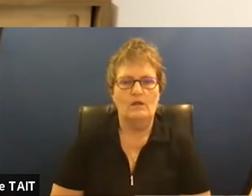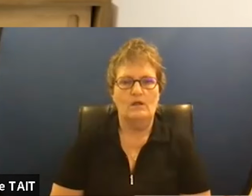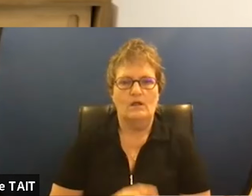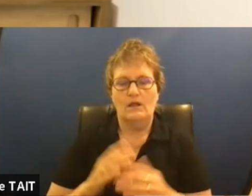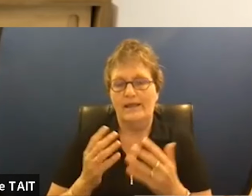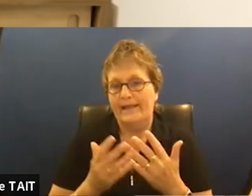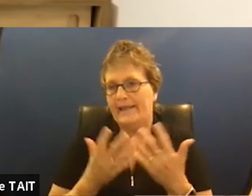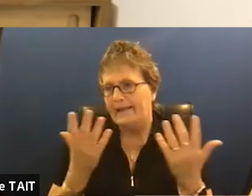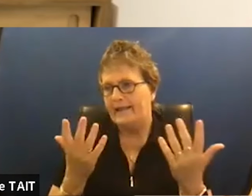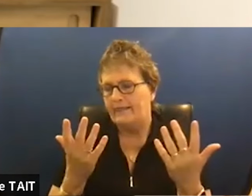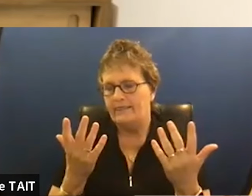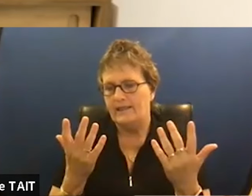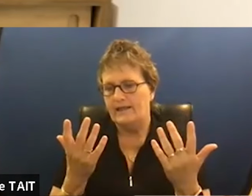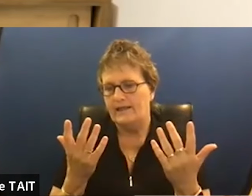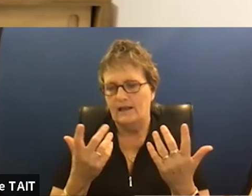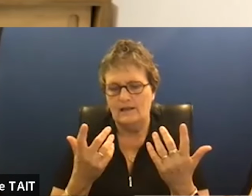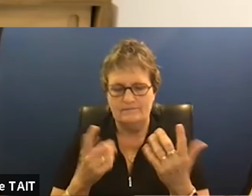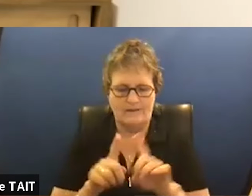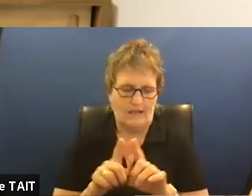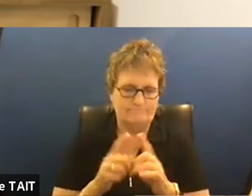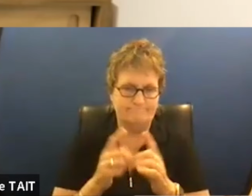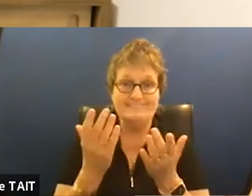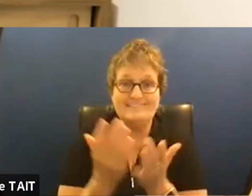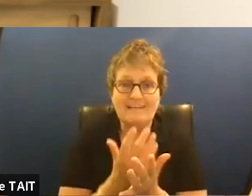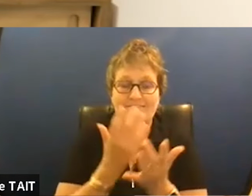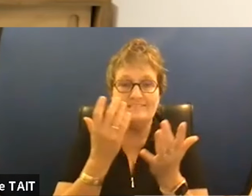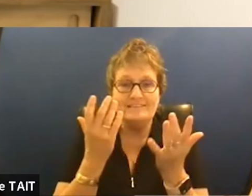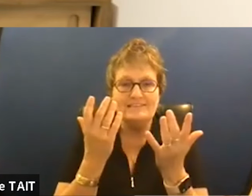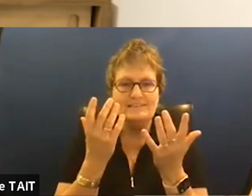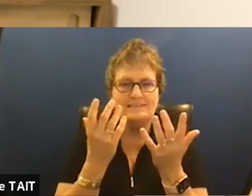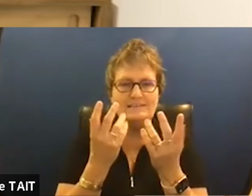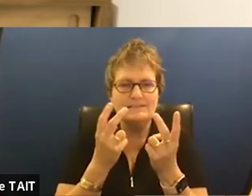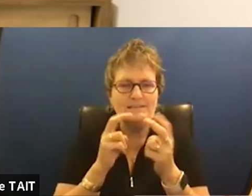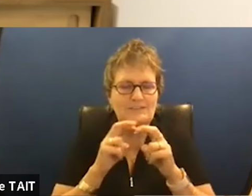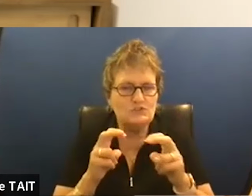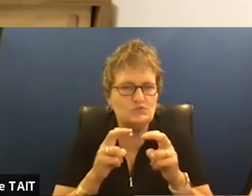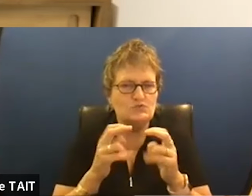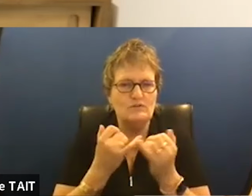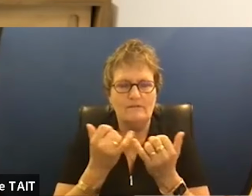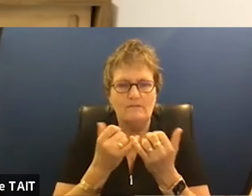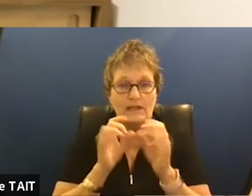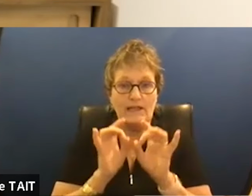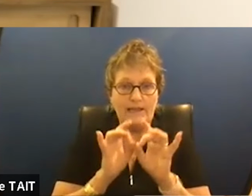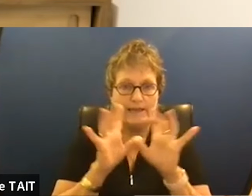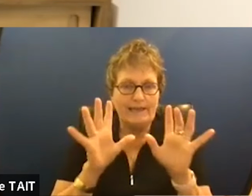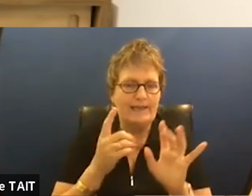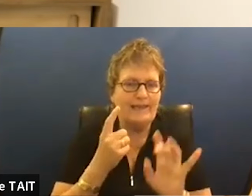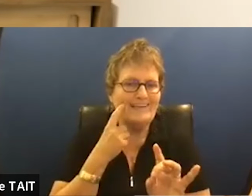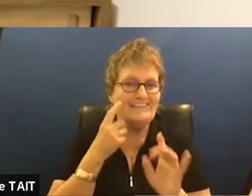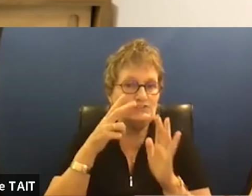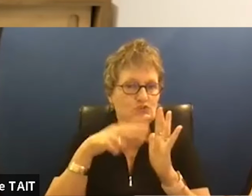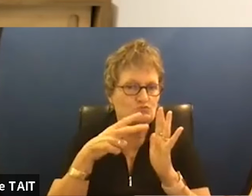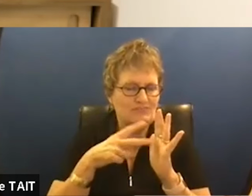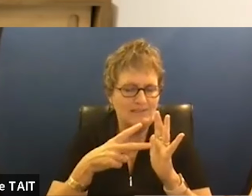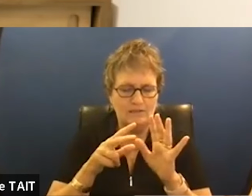anything like safety issues in a very clear, easy read format, all of those